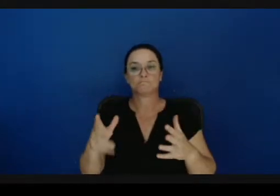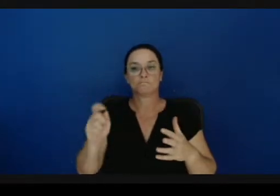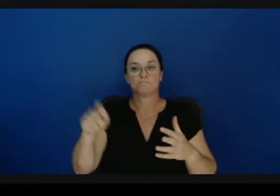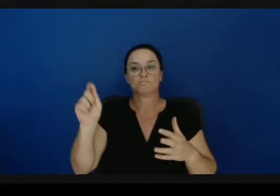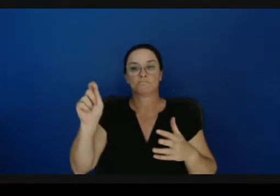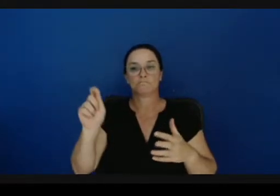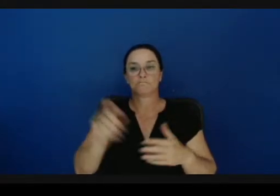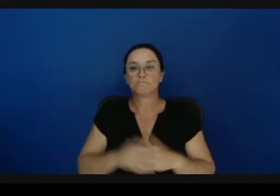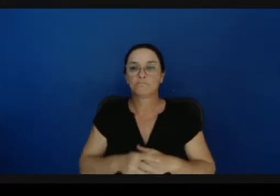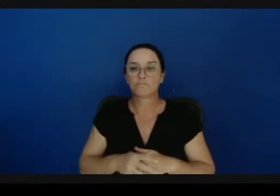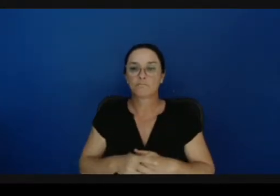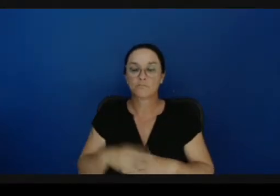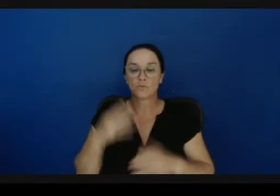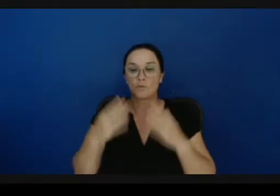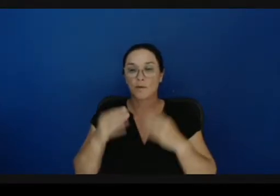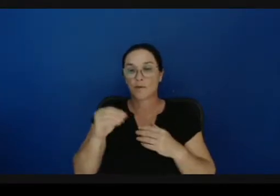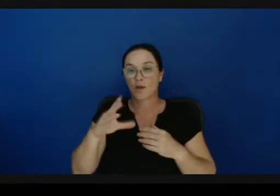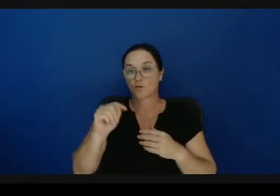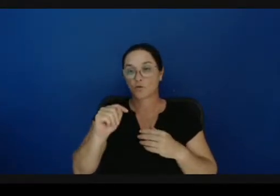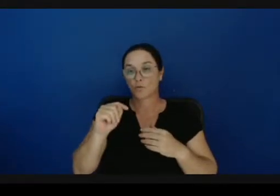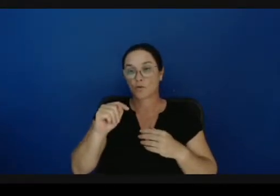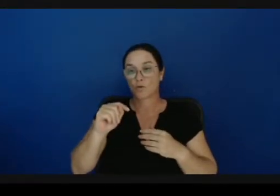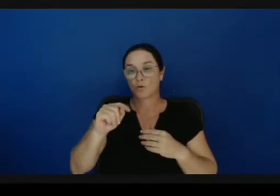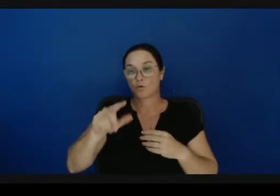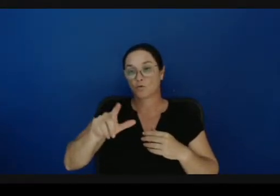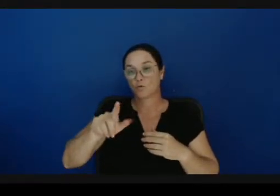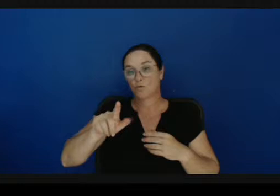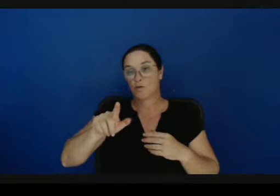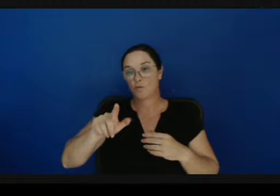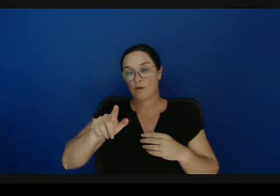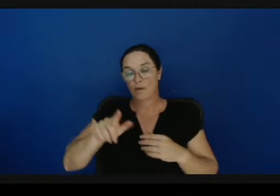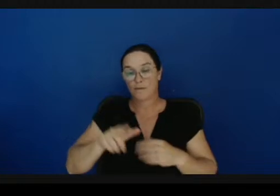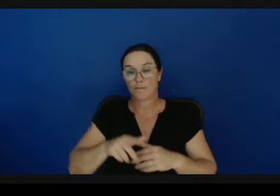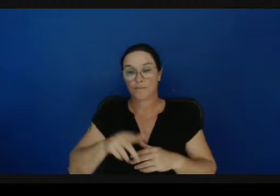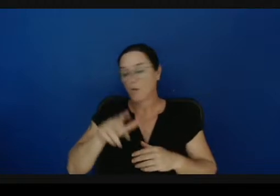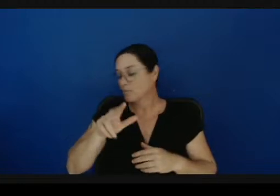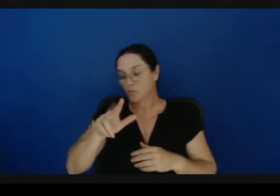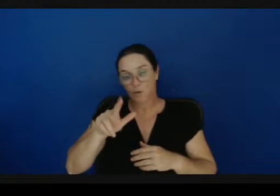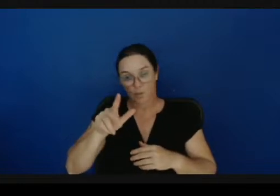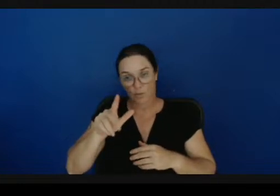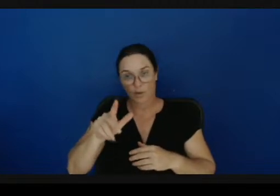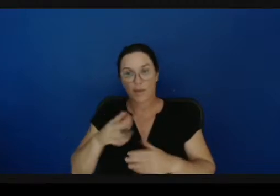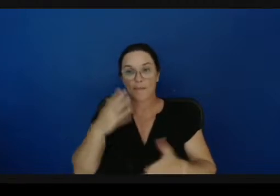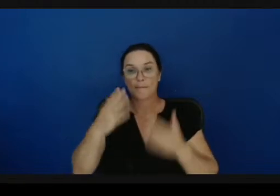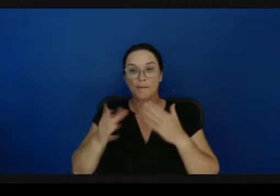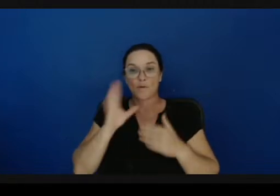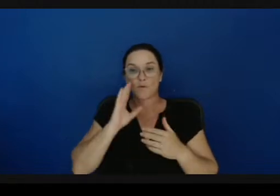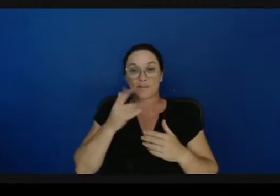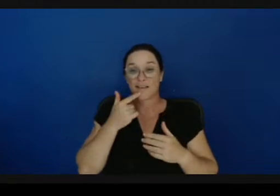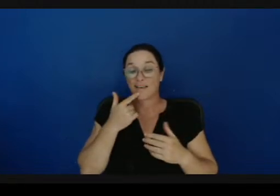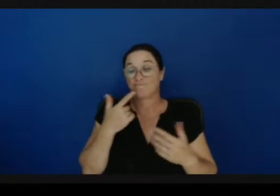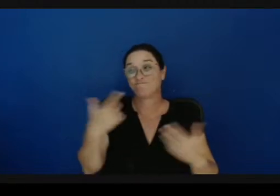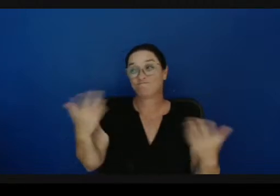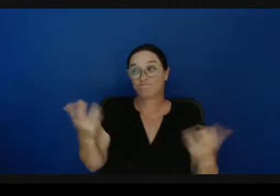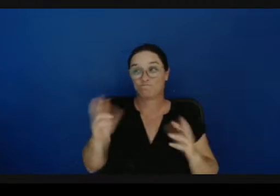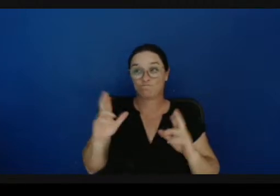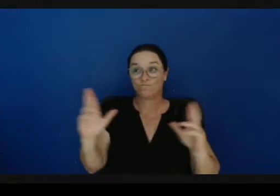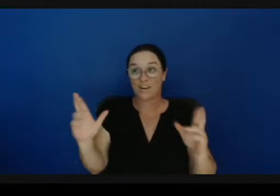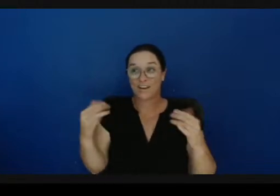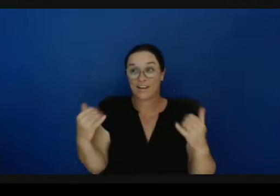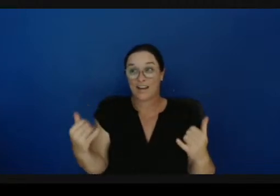in October of 2022, if we knew everything we knew now, we might actually be saying, we're ready. It's just a matter of time